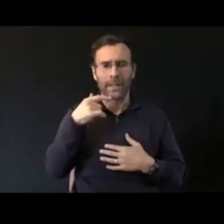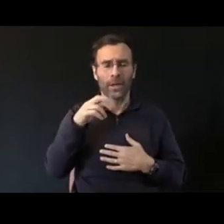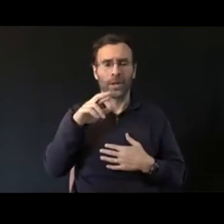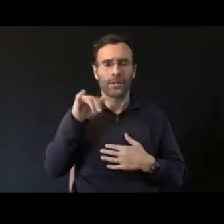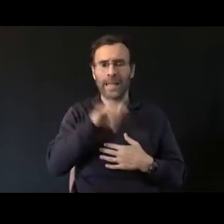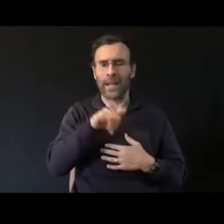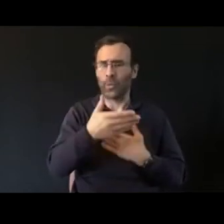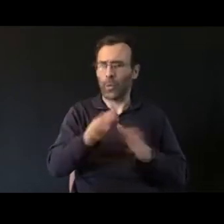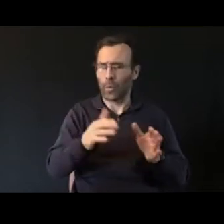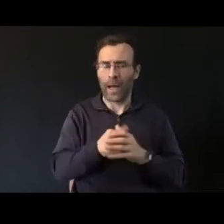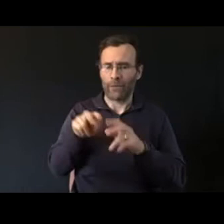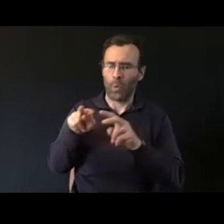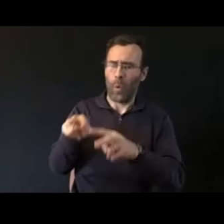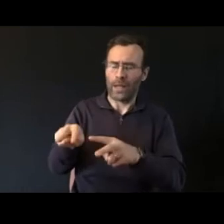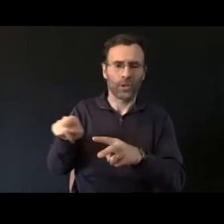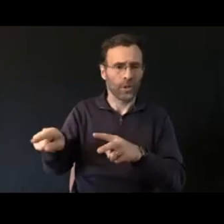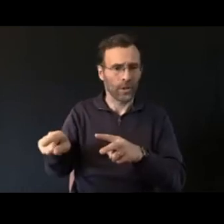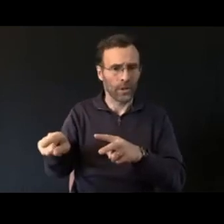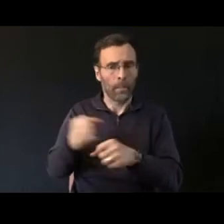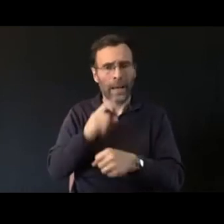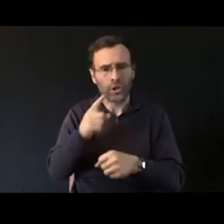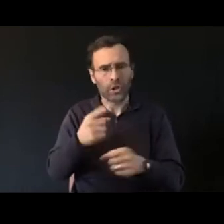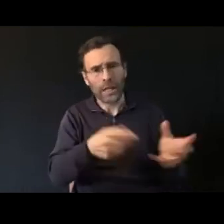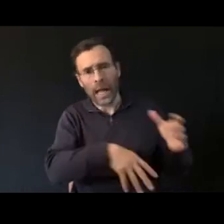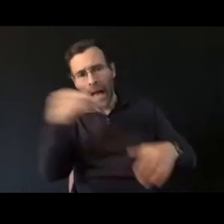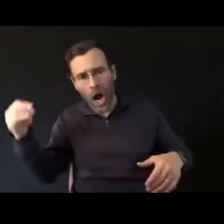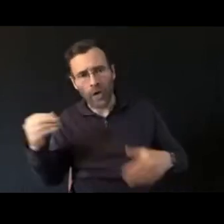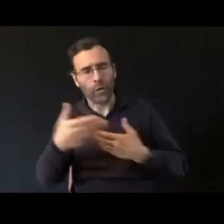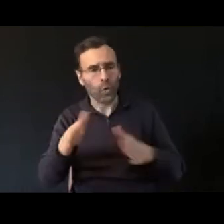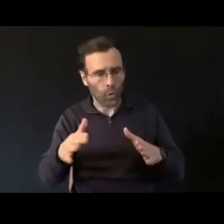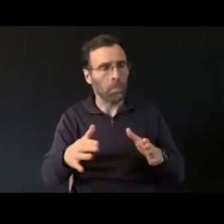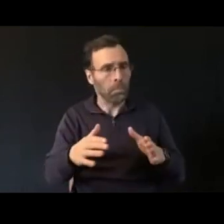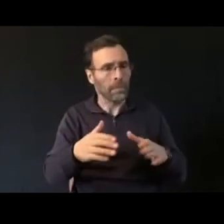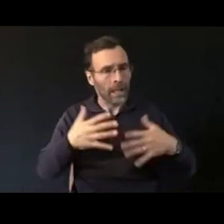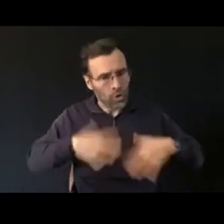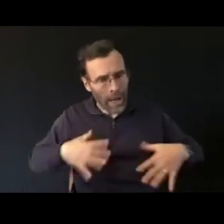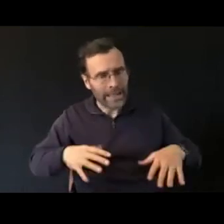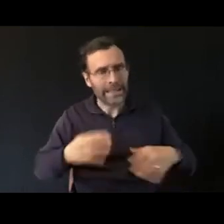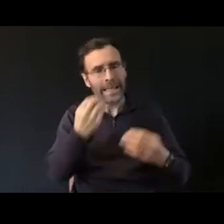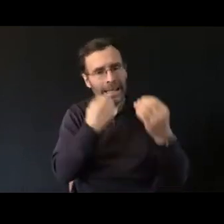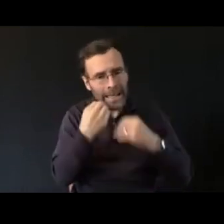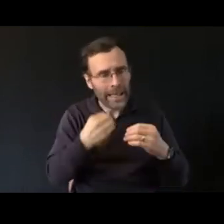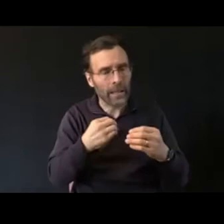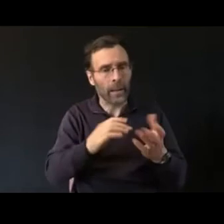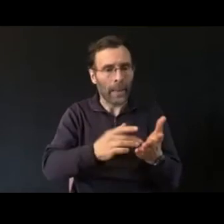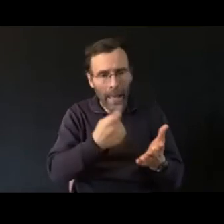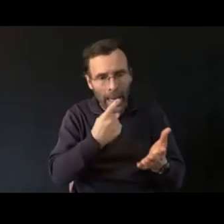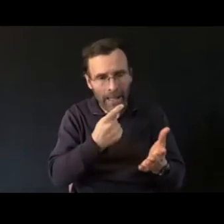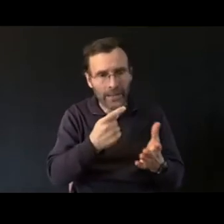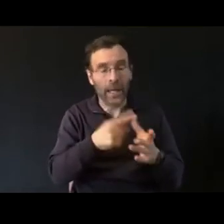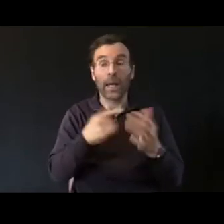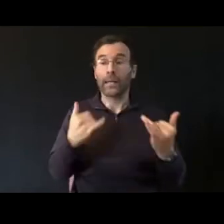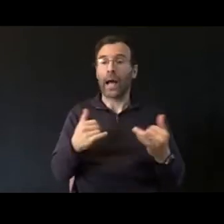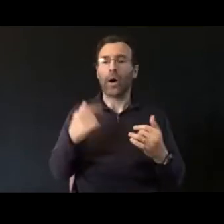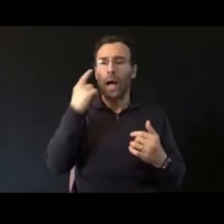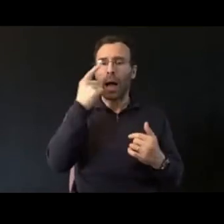to watch over her visually to make sure she's coming out of her room, getting dressed. Are you eating meds? And then now doing her eye drops.